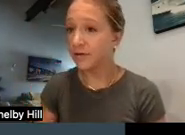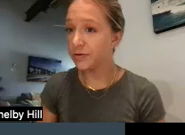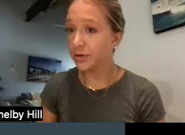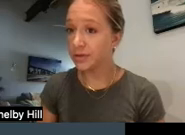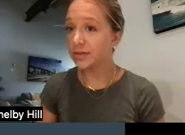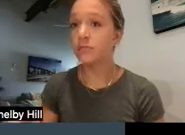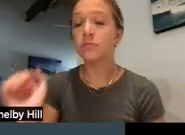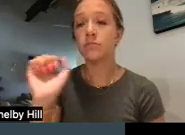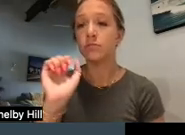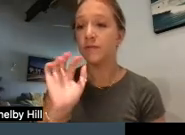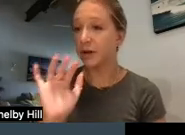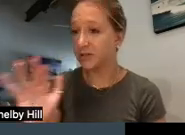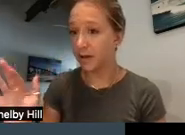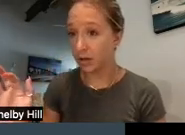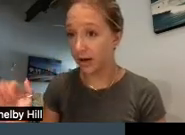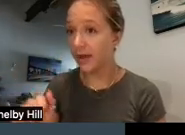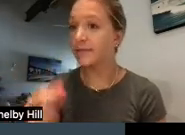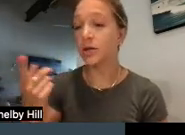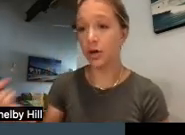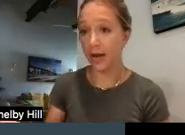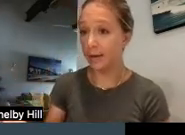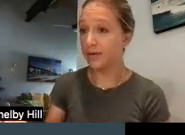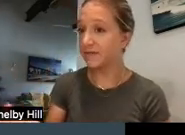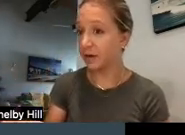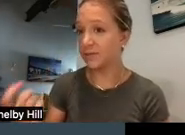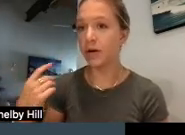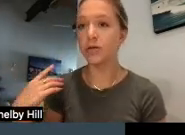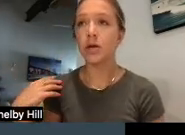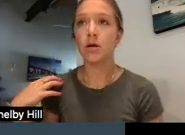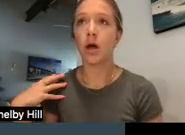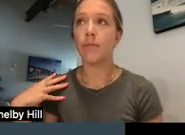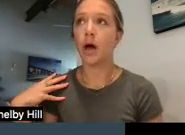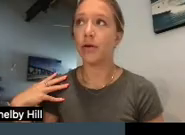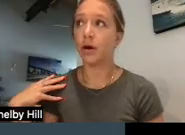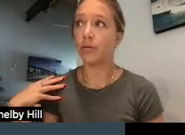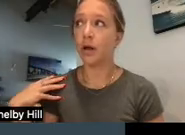Culturally deaf users finger spell a lot of things. Your name is finger spelled.